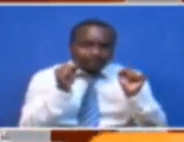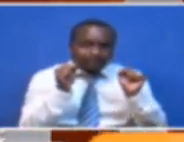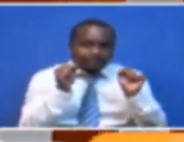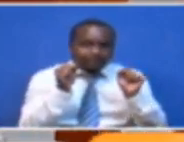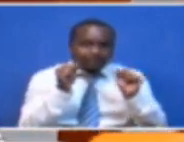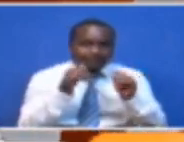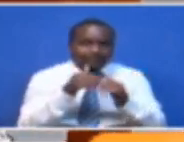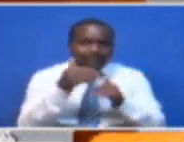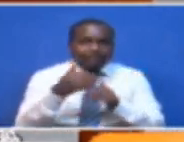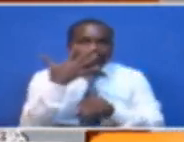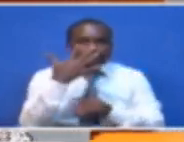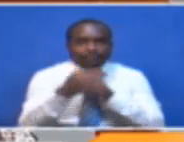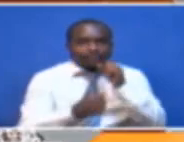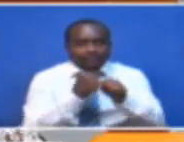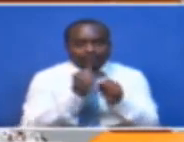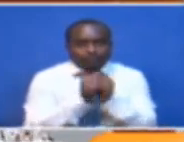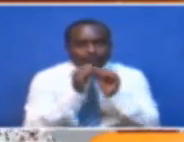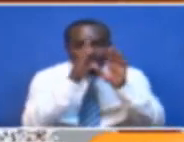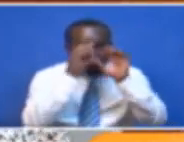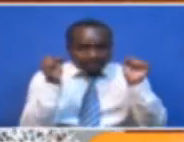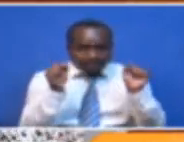after 5 years with the president,